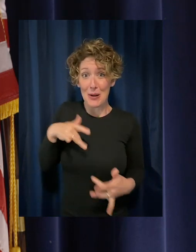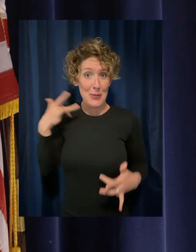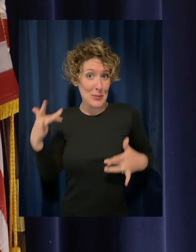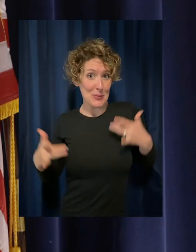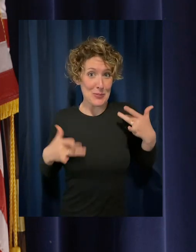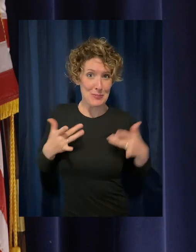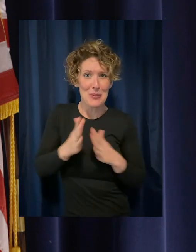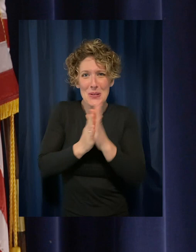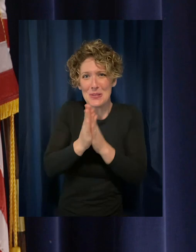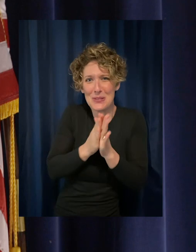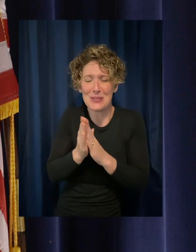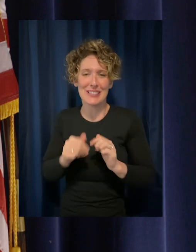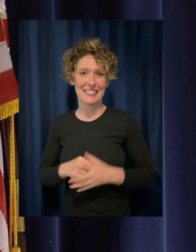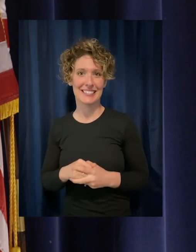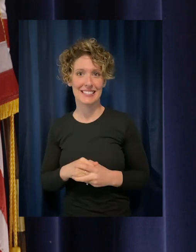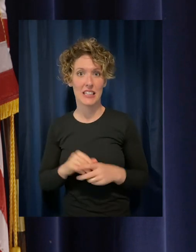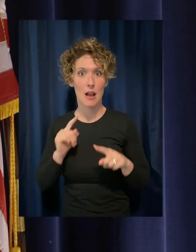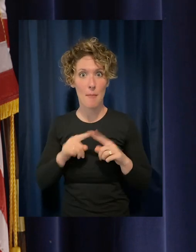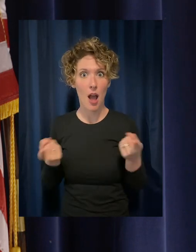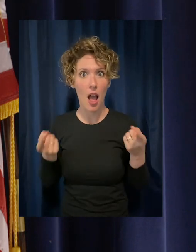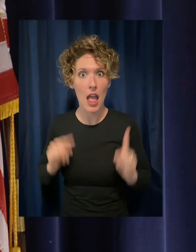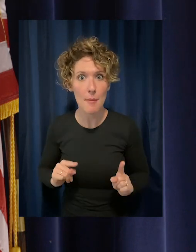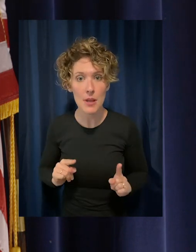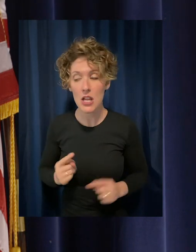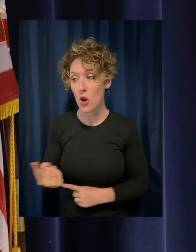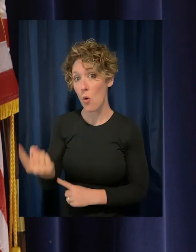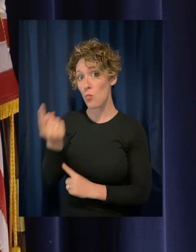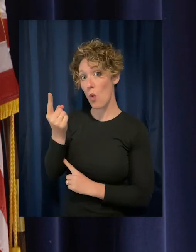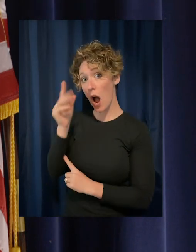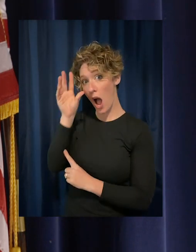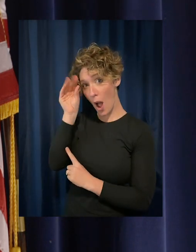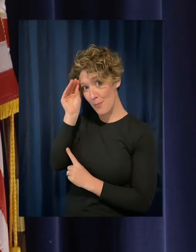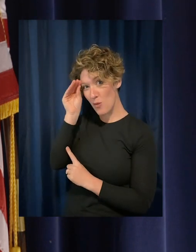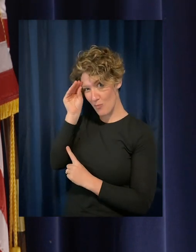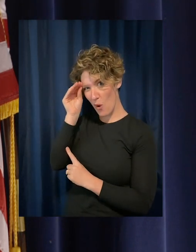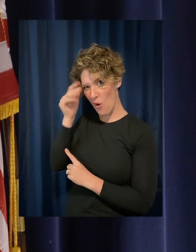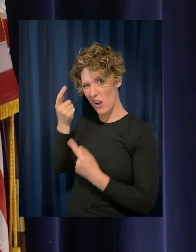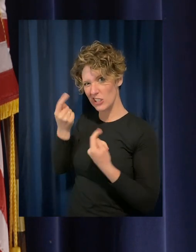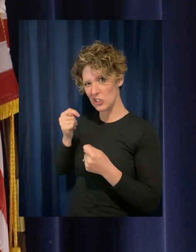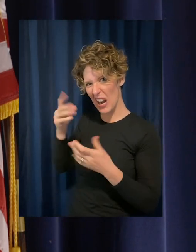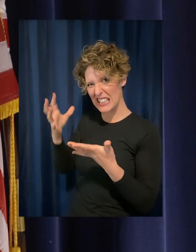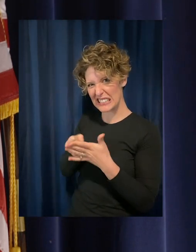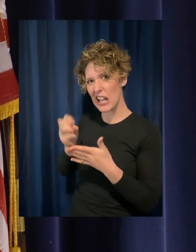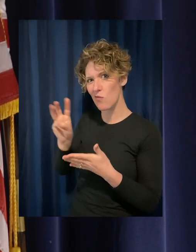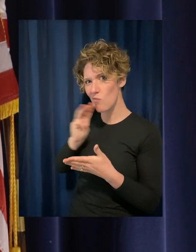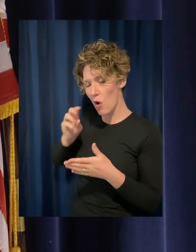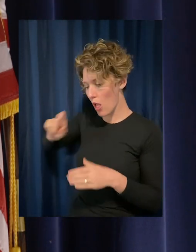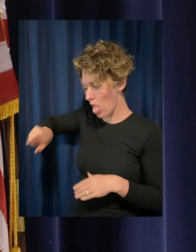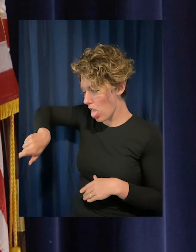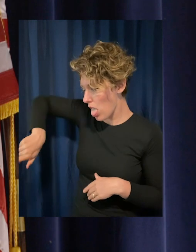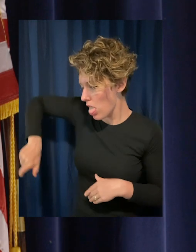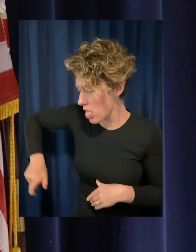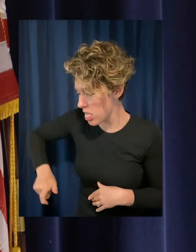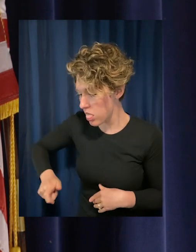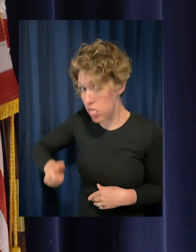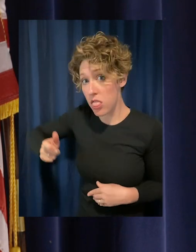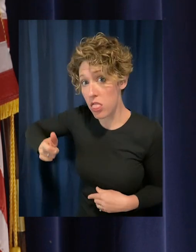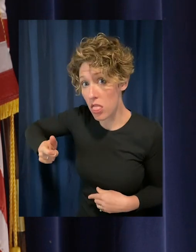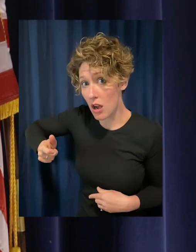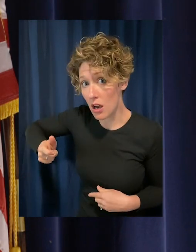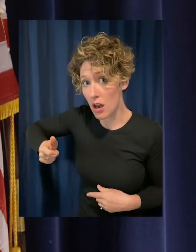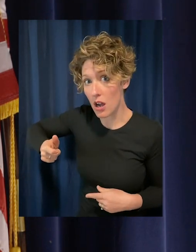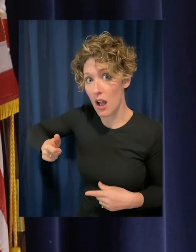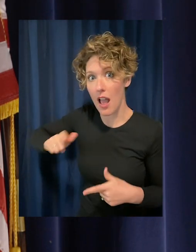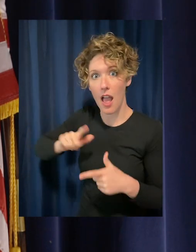be better? Dalton Pinard was reaching his arm into the water to fill his vial to the top when the unthinkable happened,